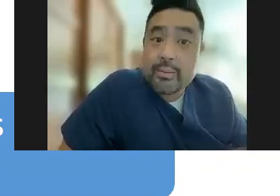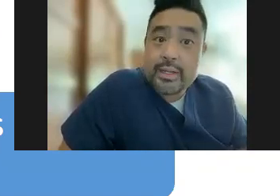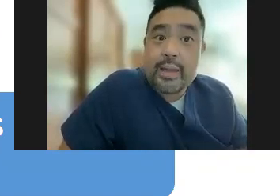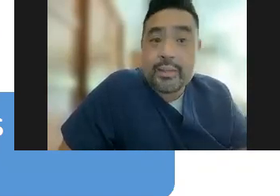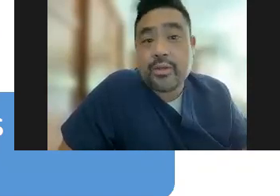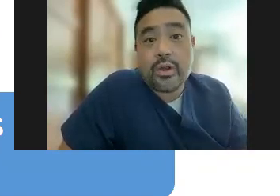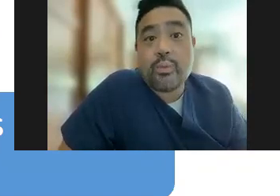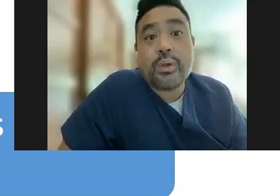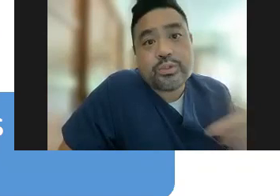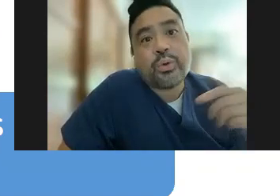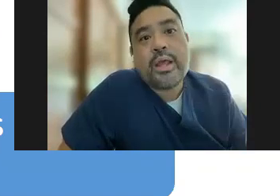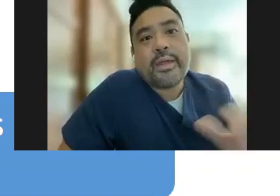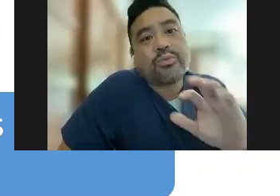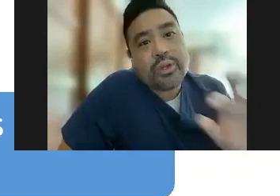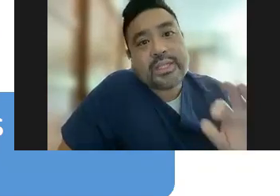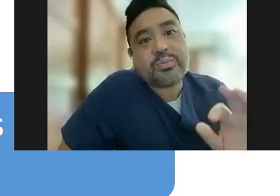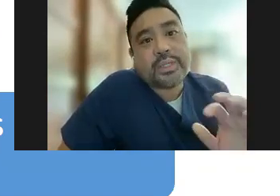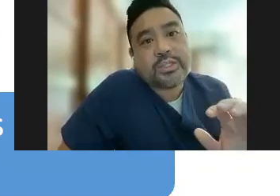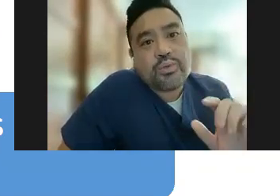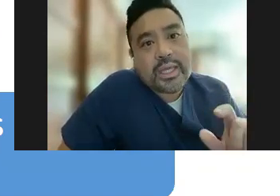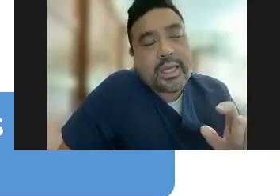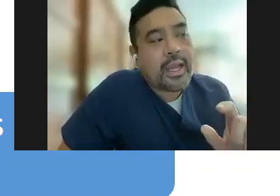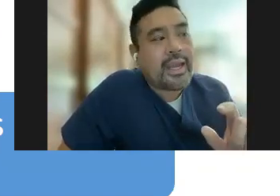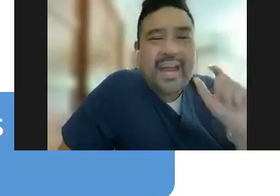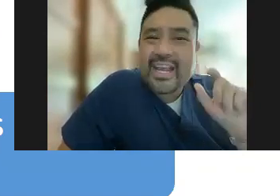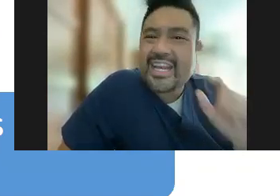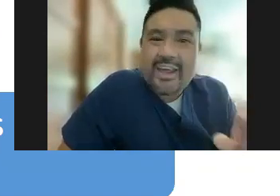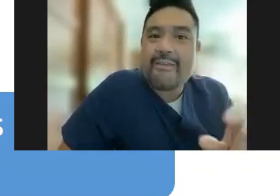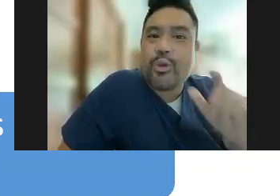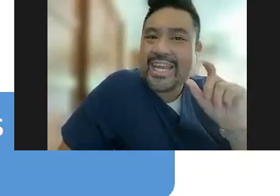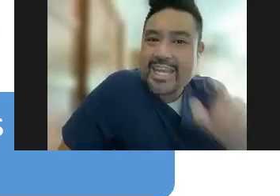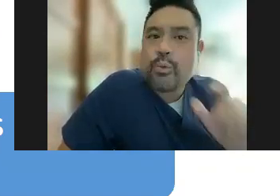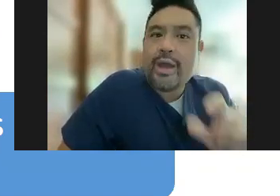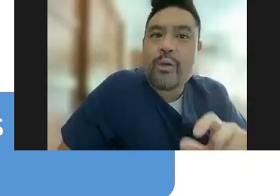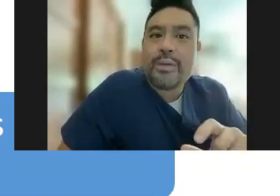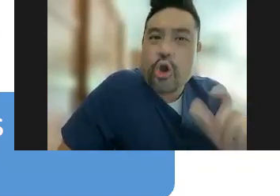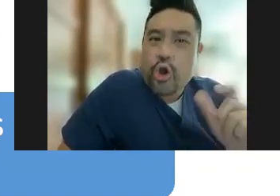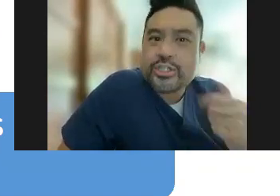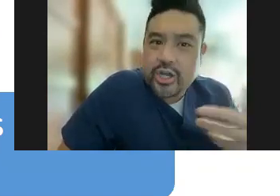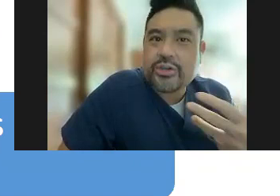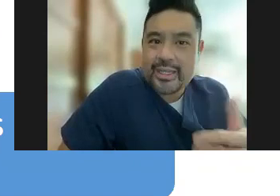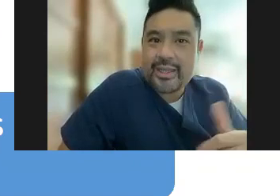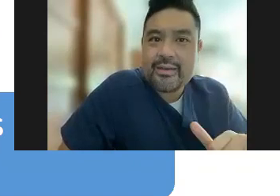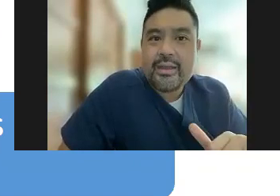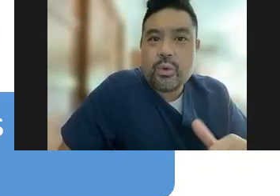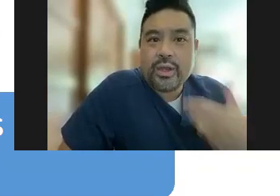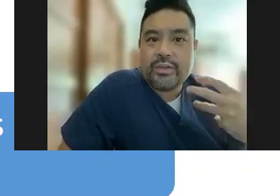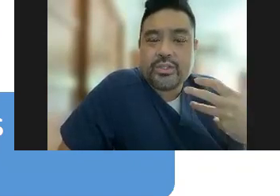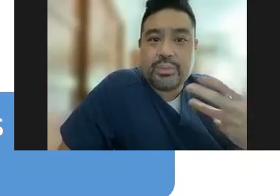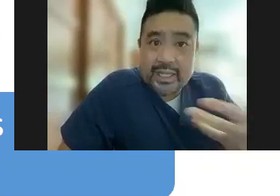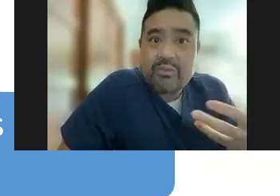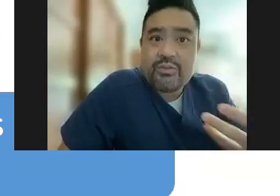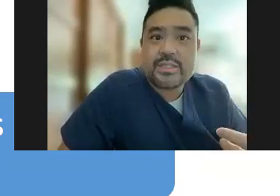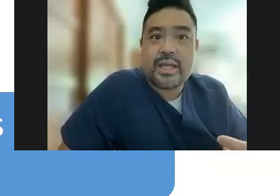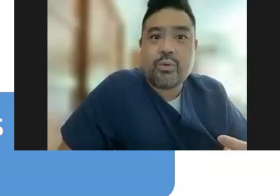I'm probably not, but you know, so it's really, and I can get that though. I can get why that would be hard to understand or even